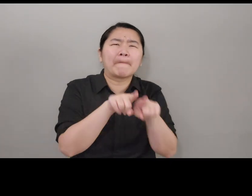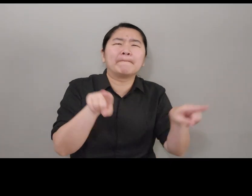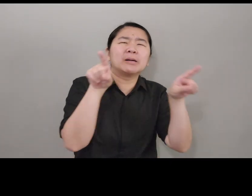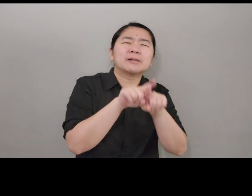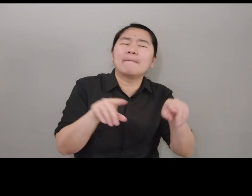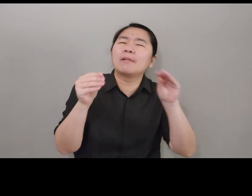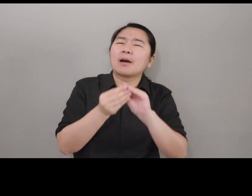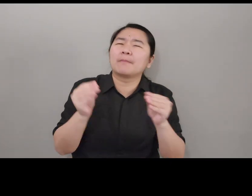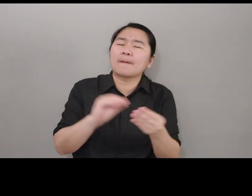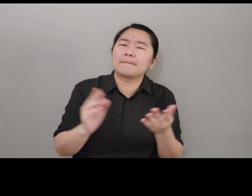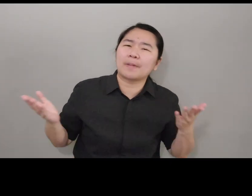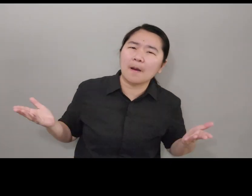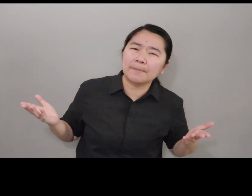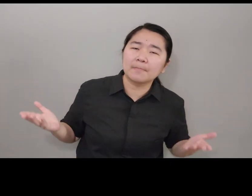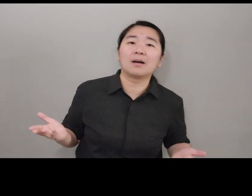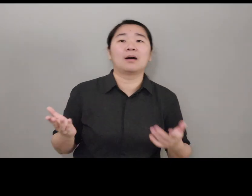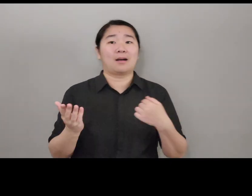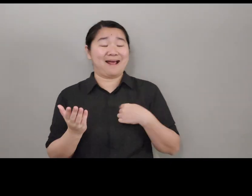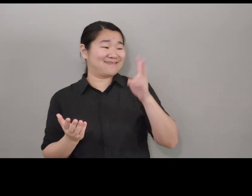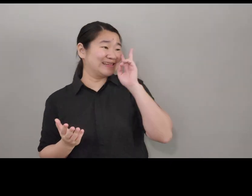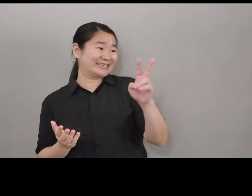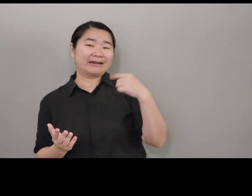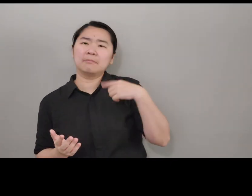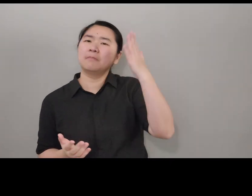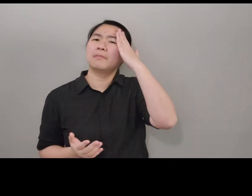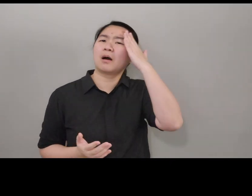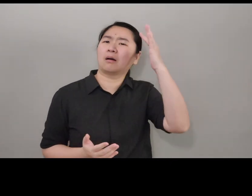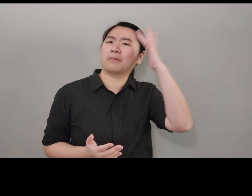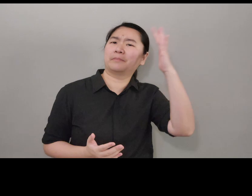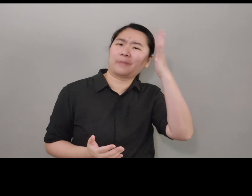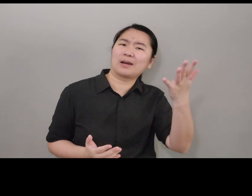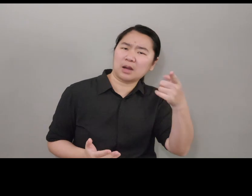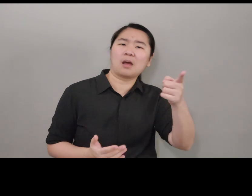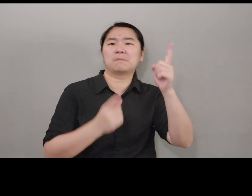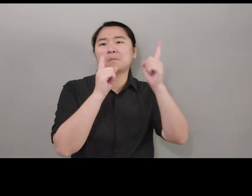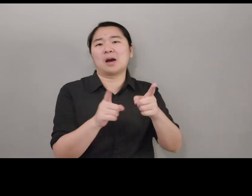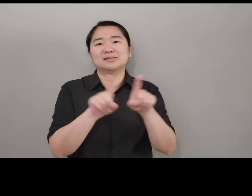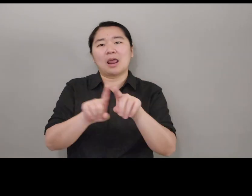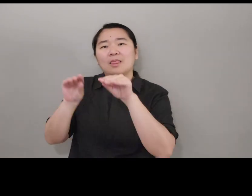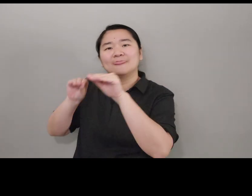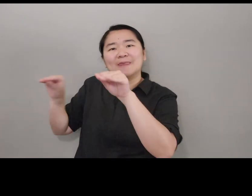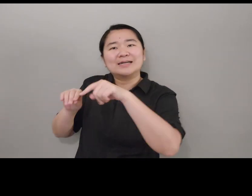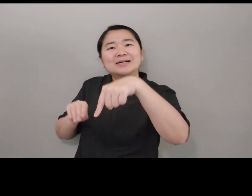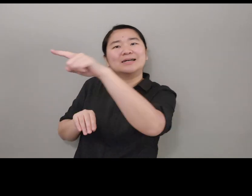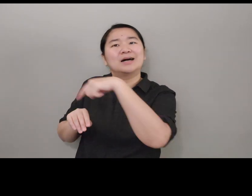become a teachable moment for the developers of not making those mistakes again and again. So I think that's the first cut that